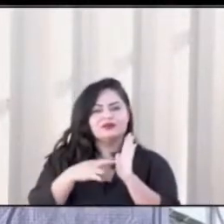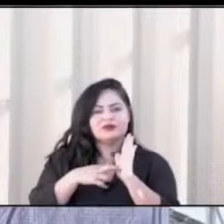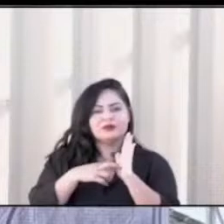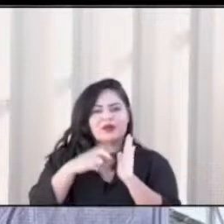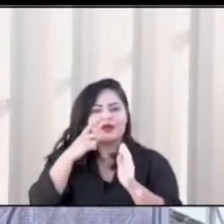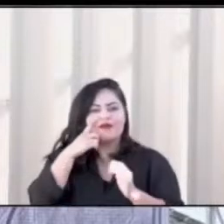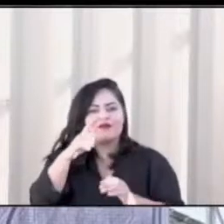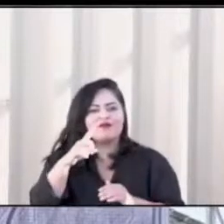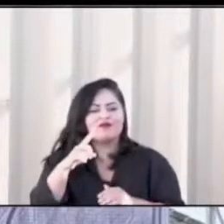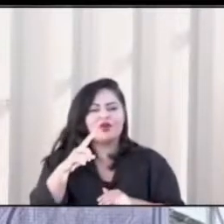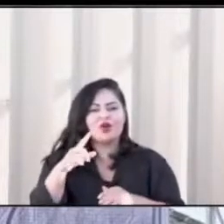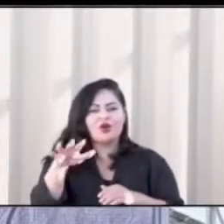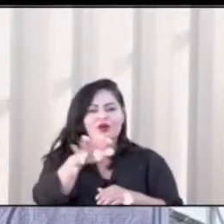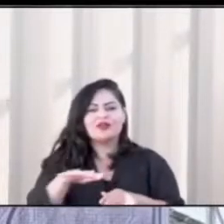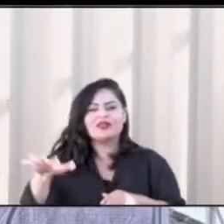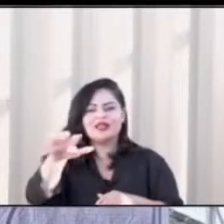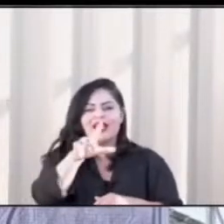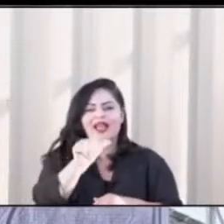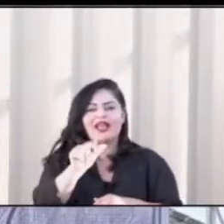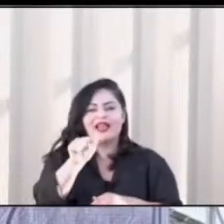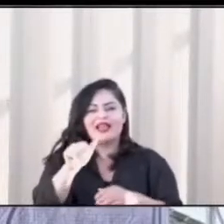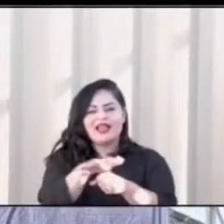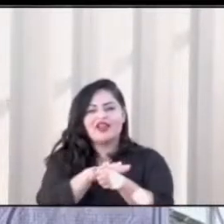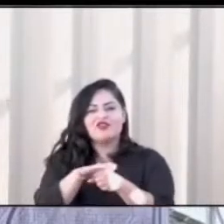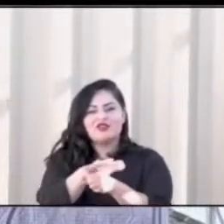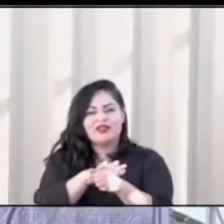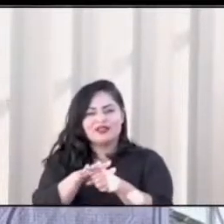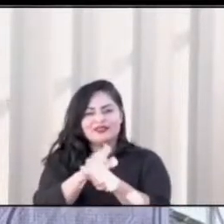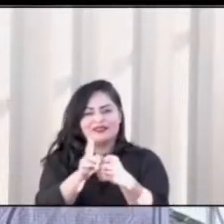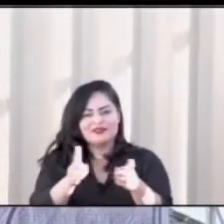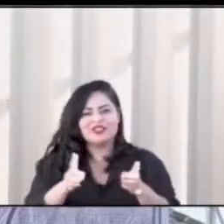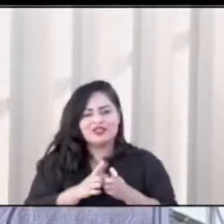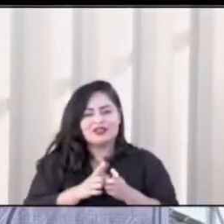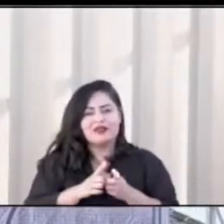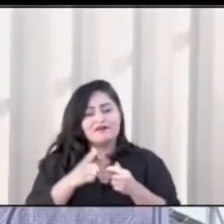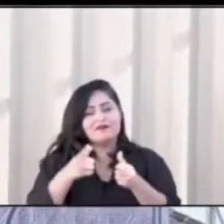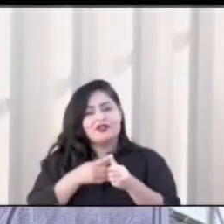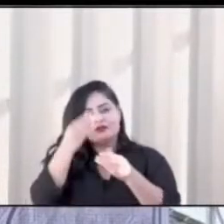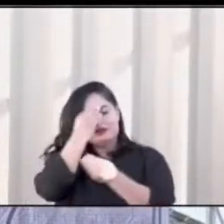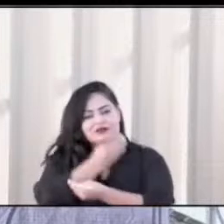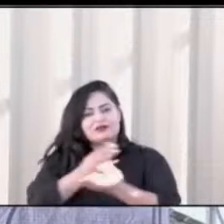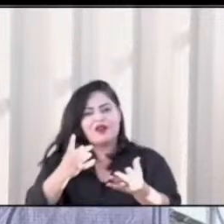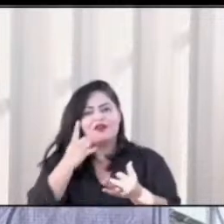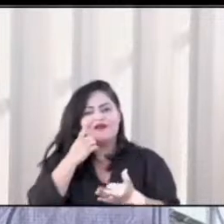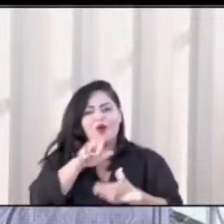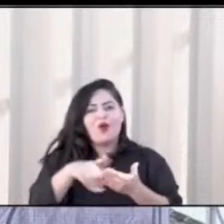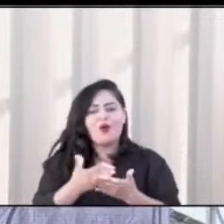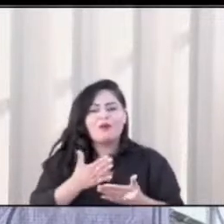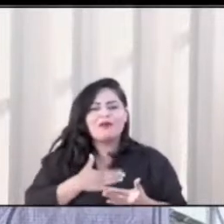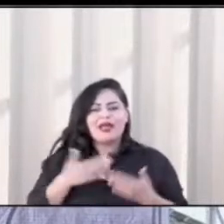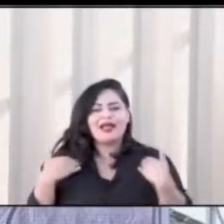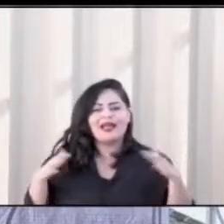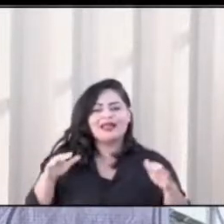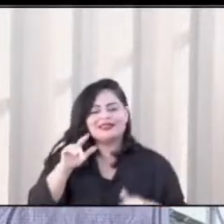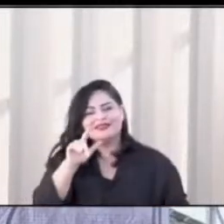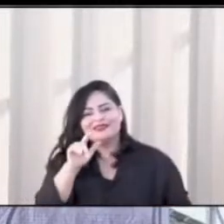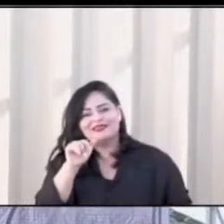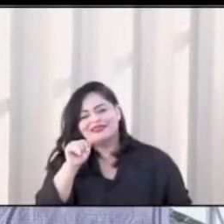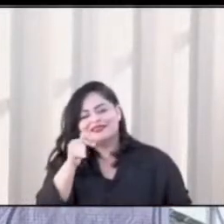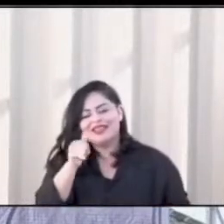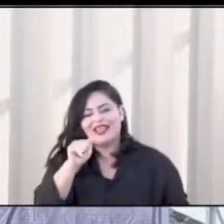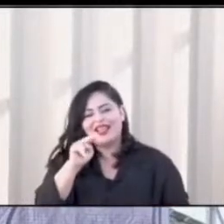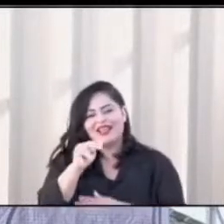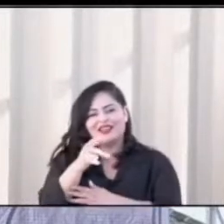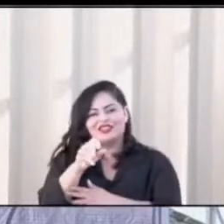Division. I would first like to send my condolences to all the Angelinos during this tragic time. These wildfires